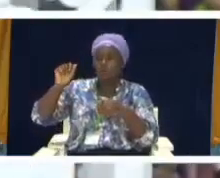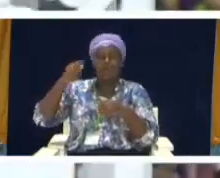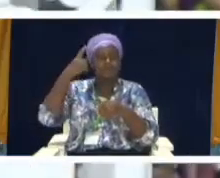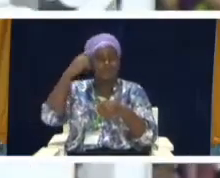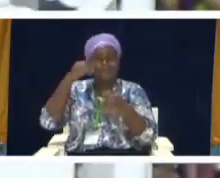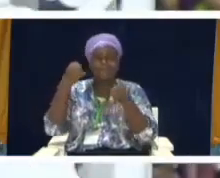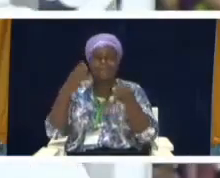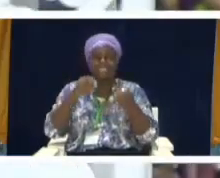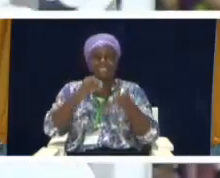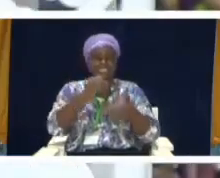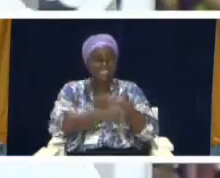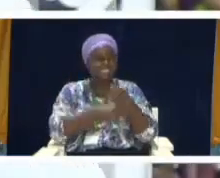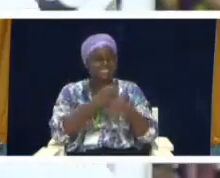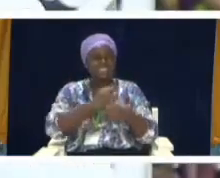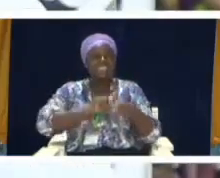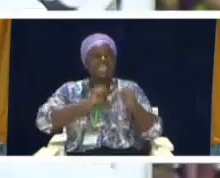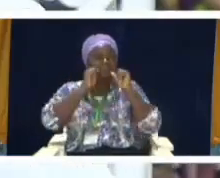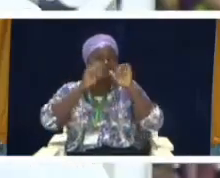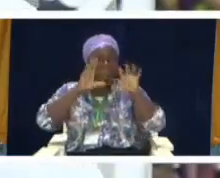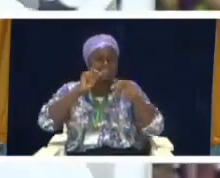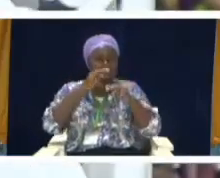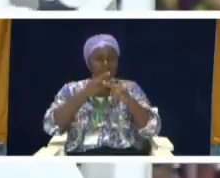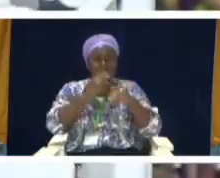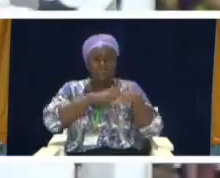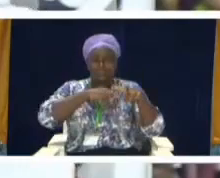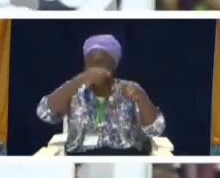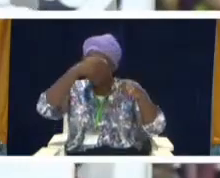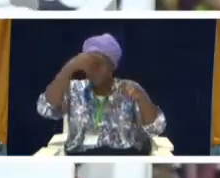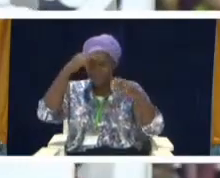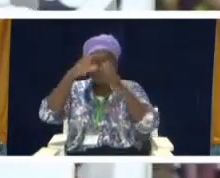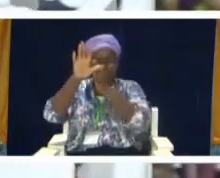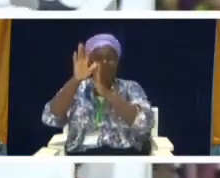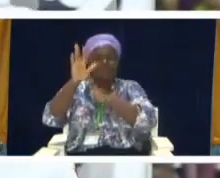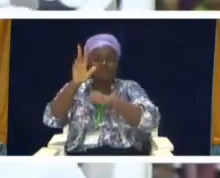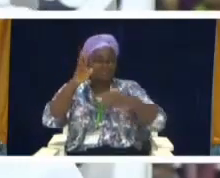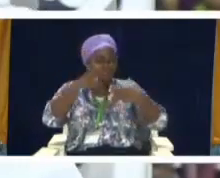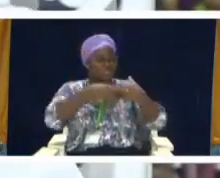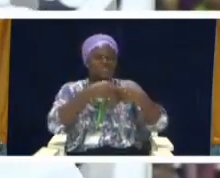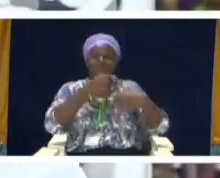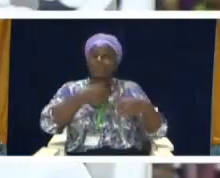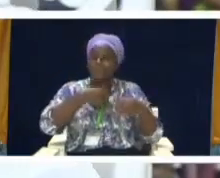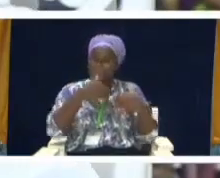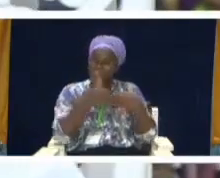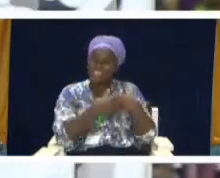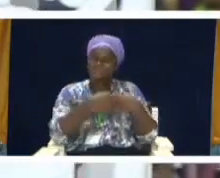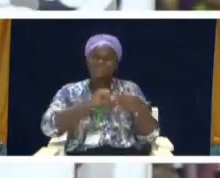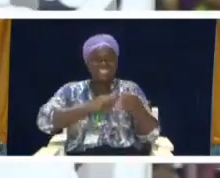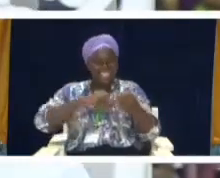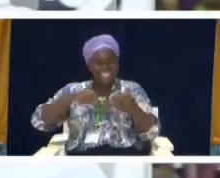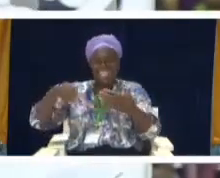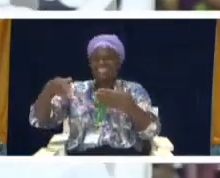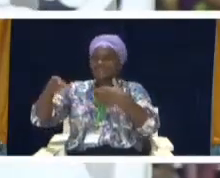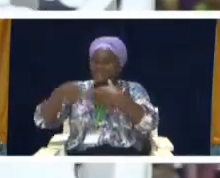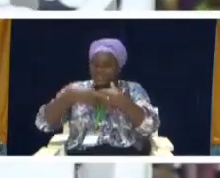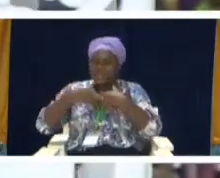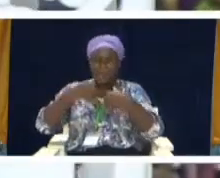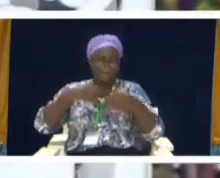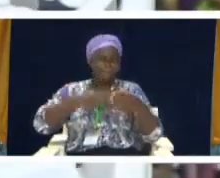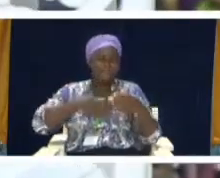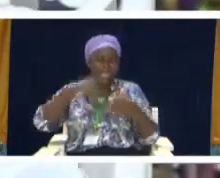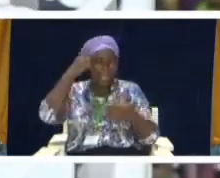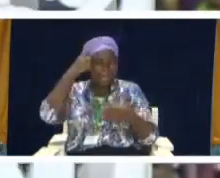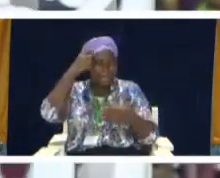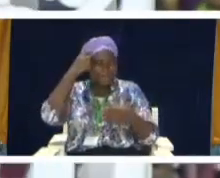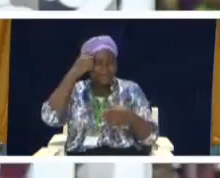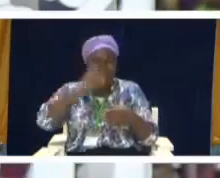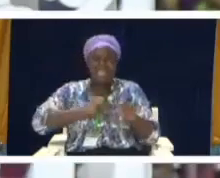But I bless the name of the Lord that God restored me back. I regain my memory. I can't write.